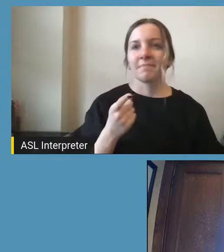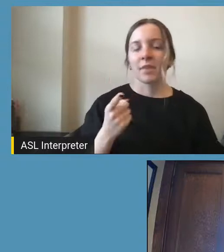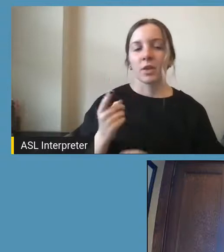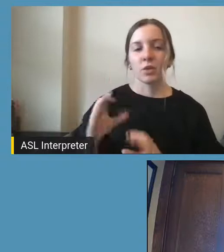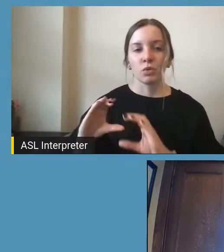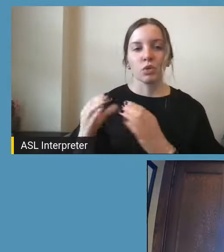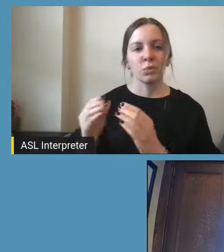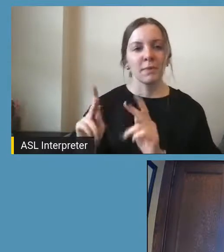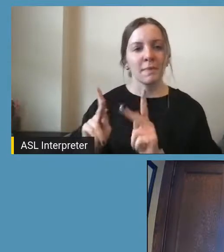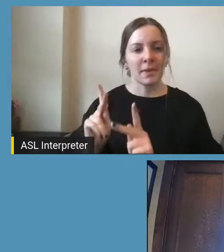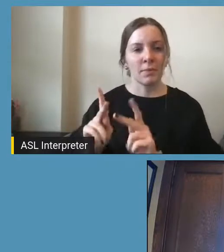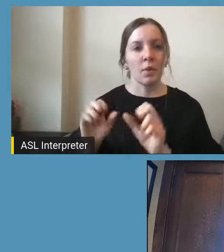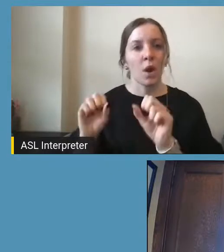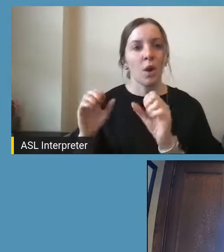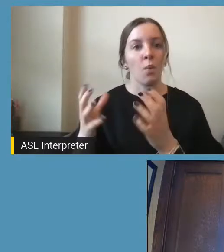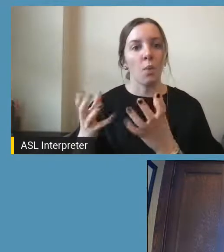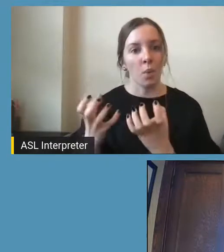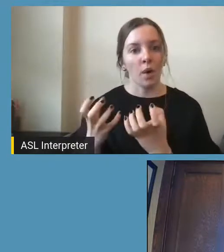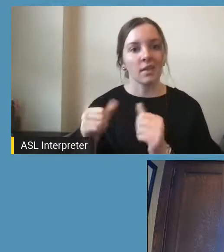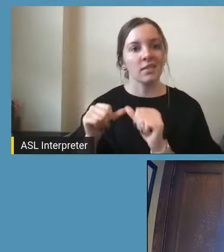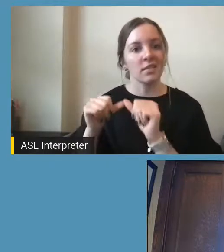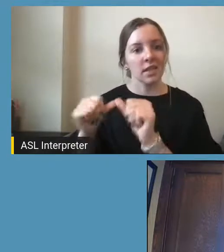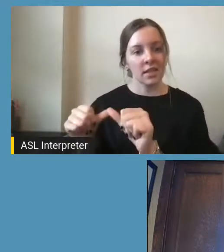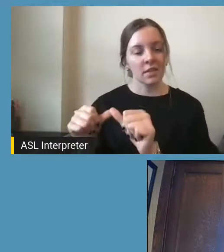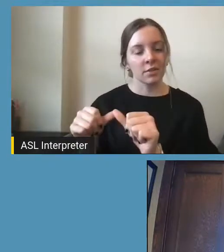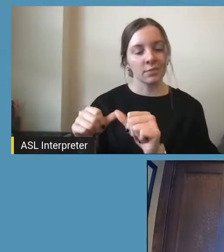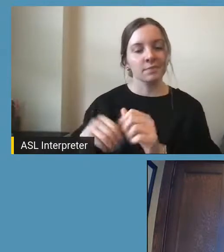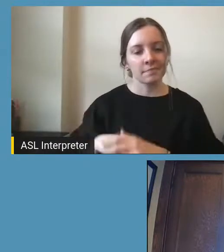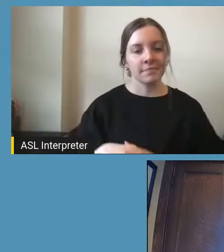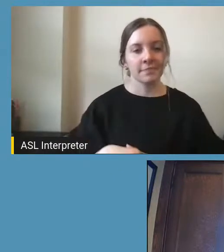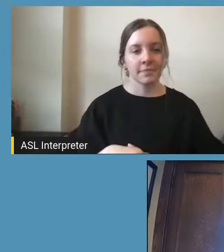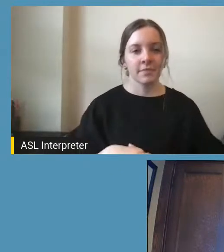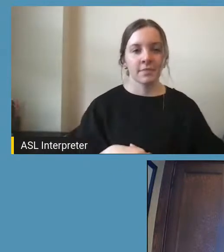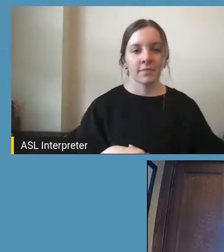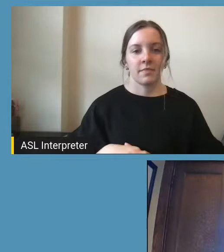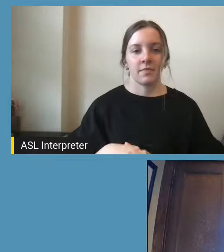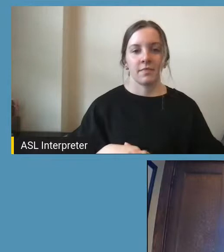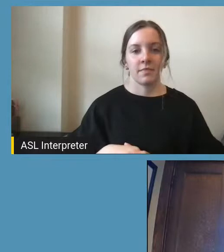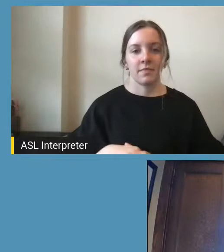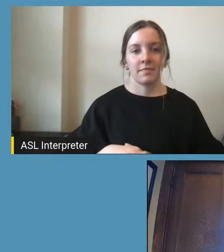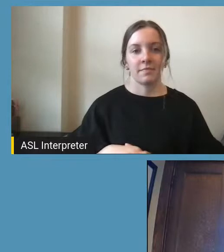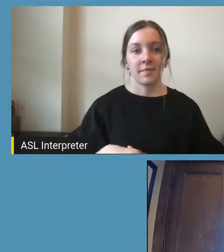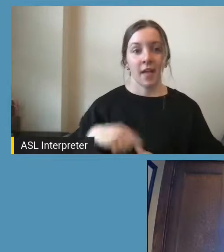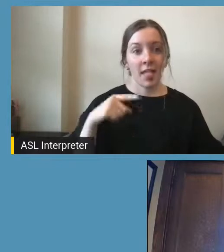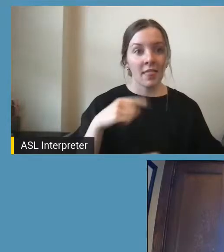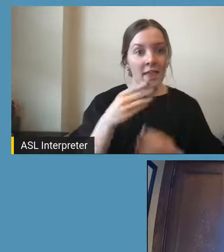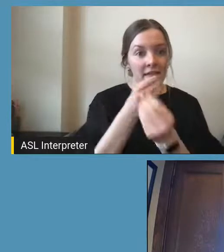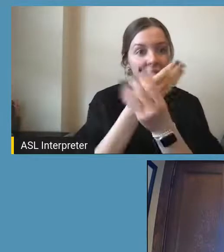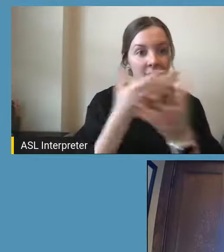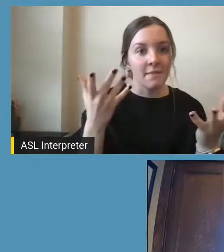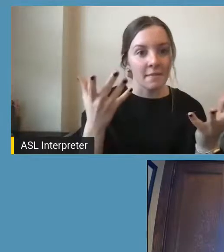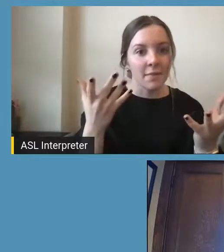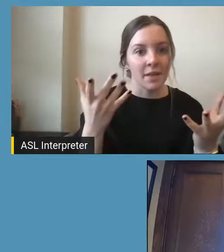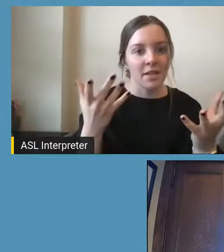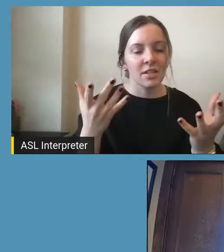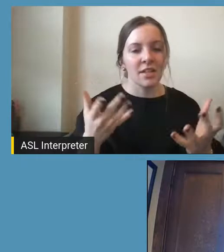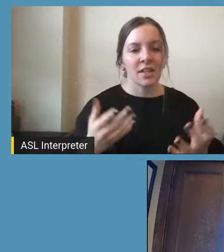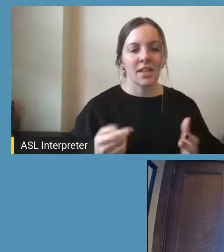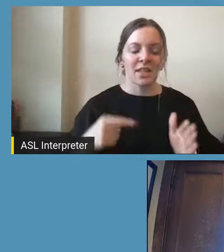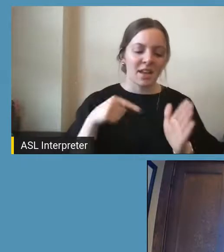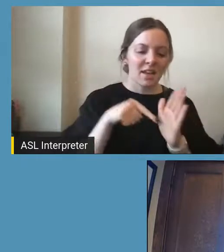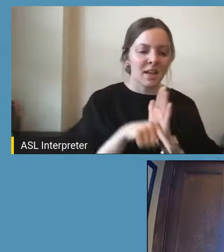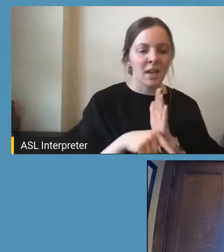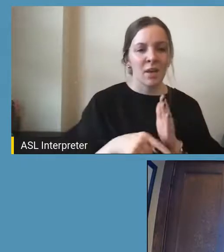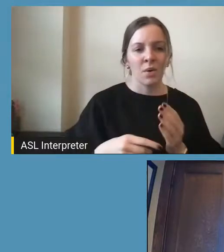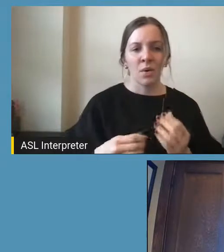the of this information is very rich, and with the opportunity